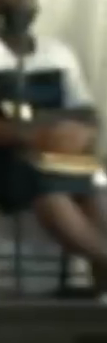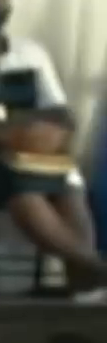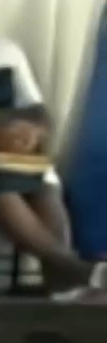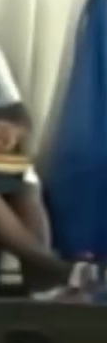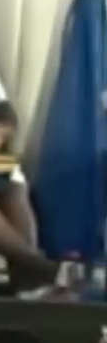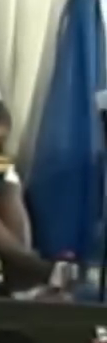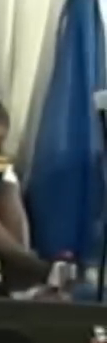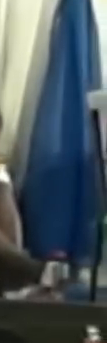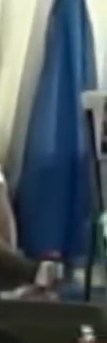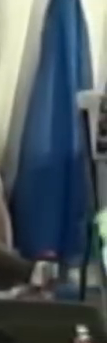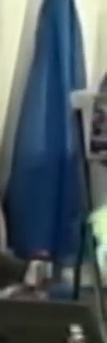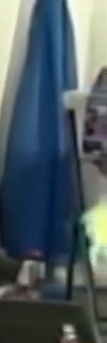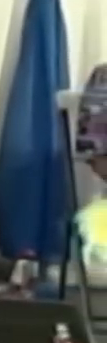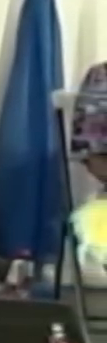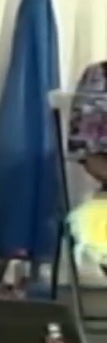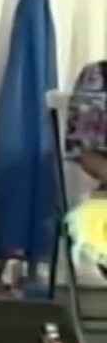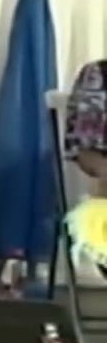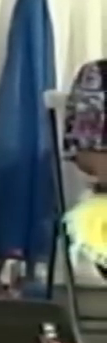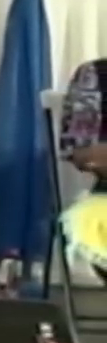in anybody's mind,